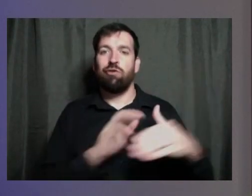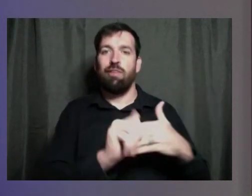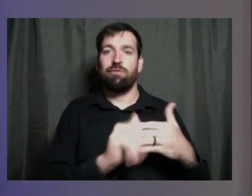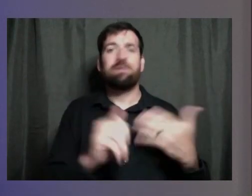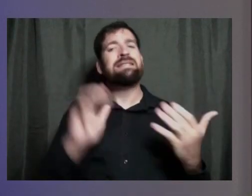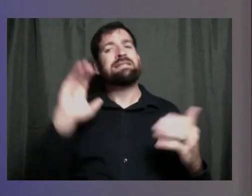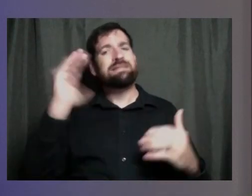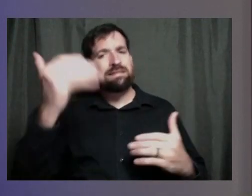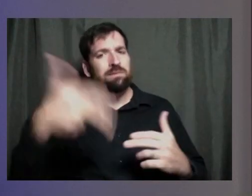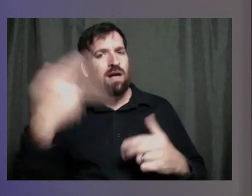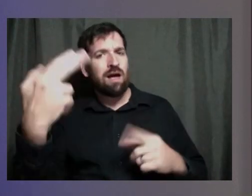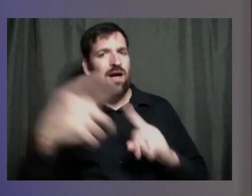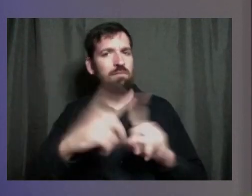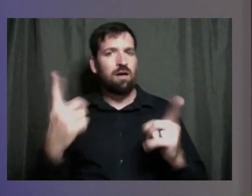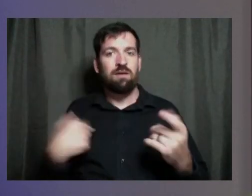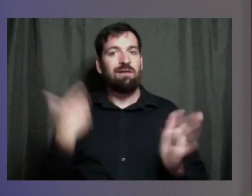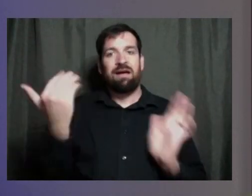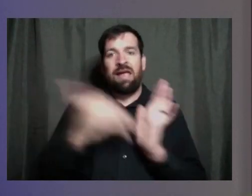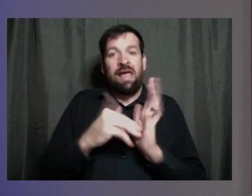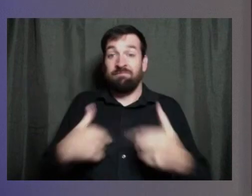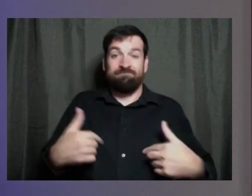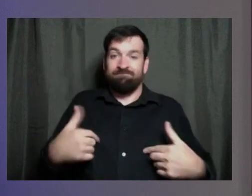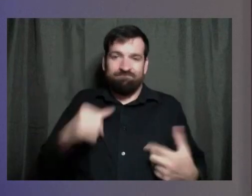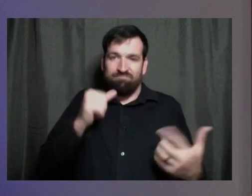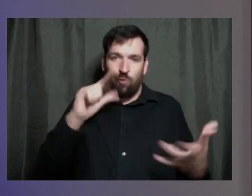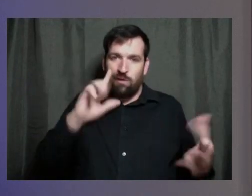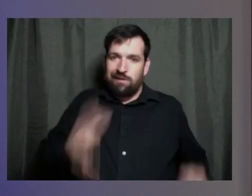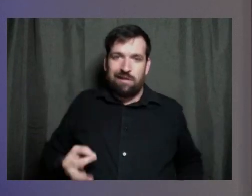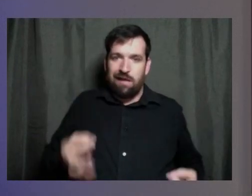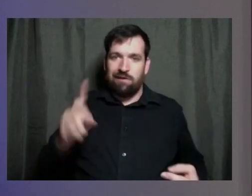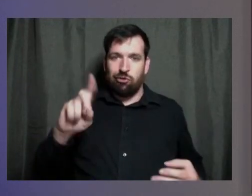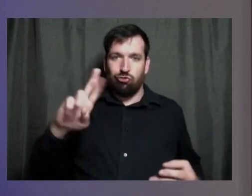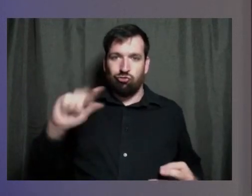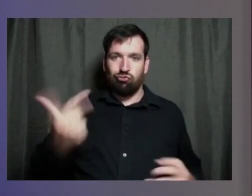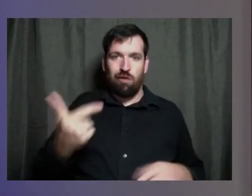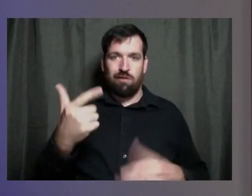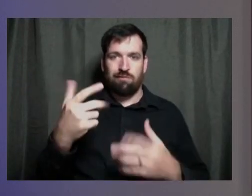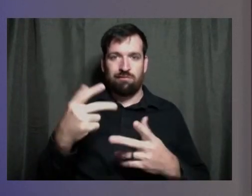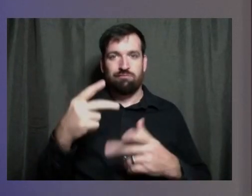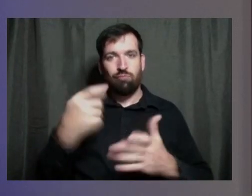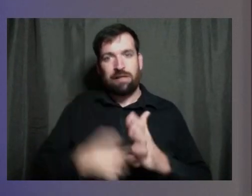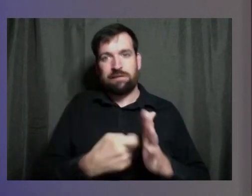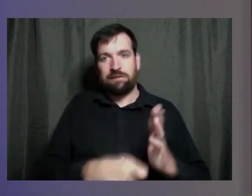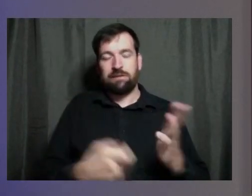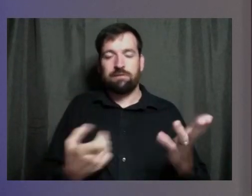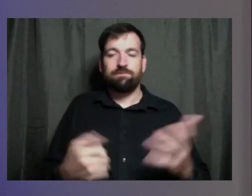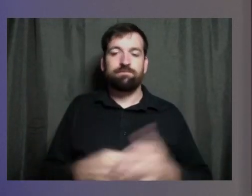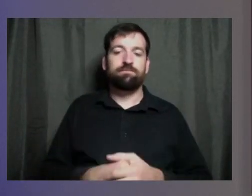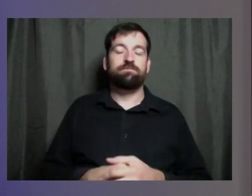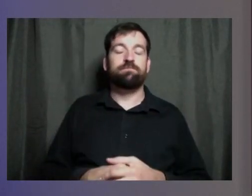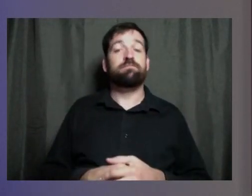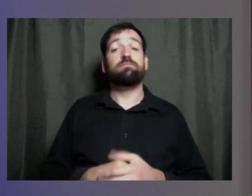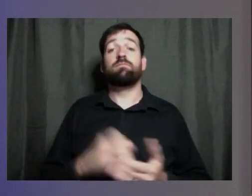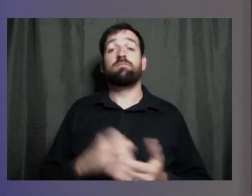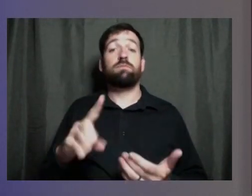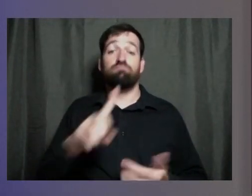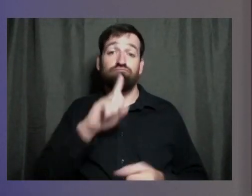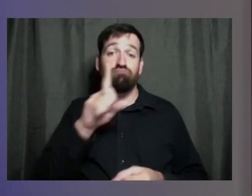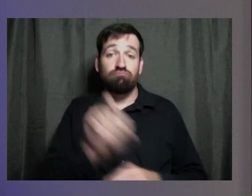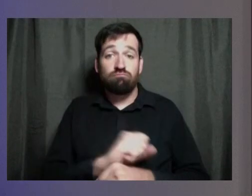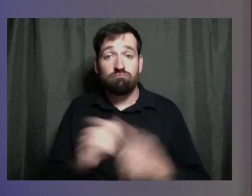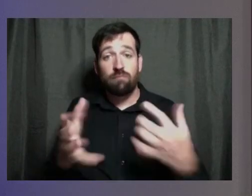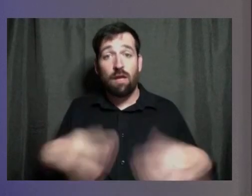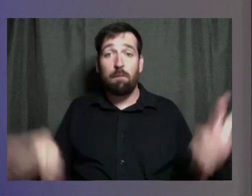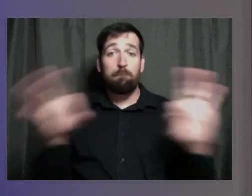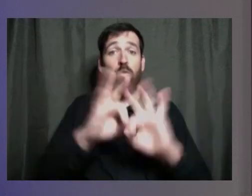But again, I don't set drug prices. And I don't call the place. And so I think the reality is it's an important adjunct to